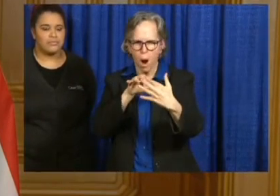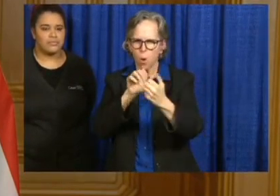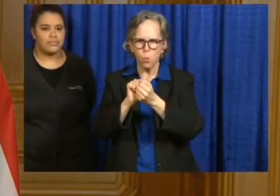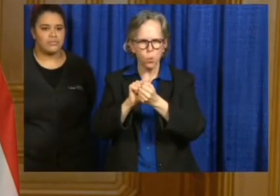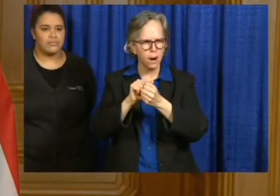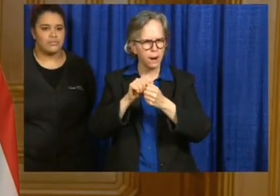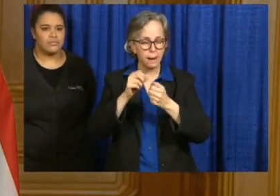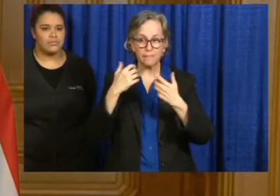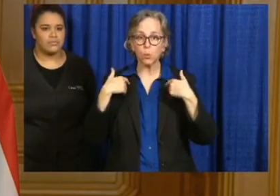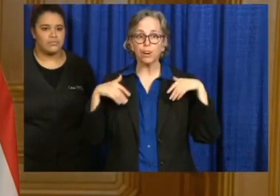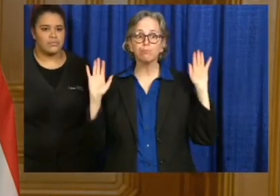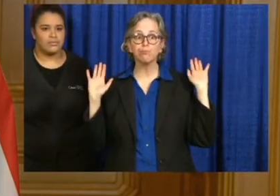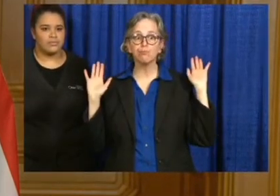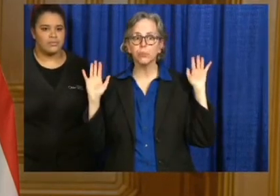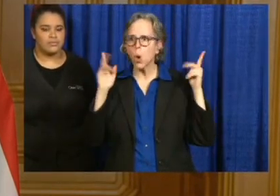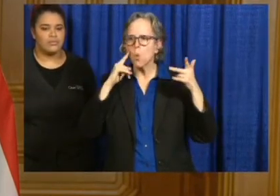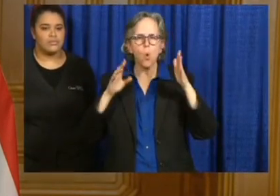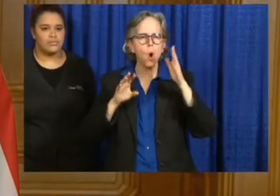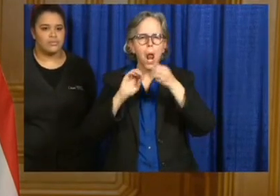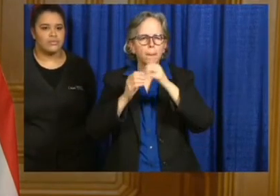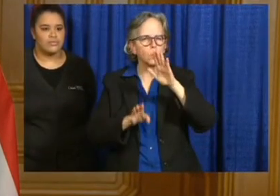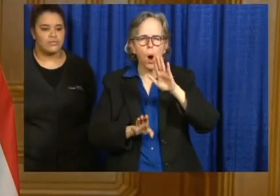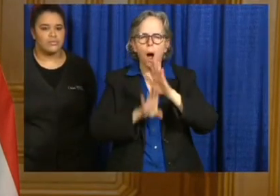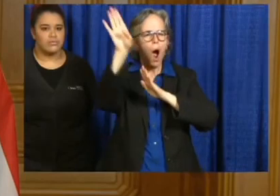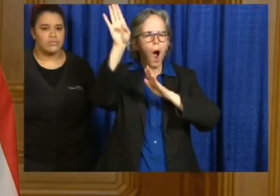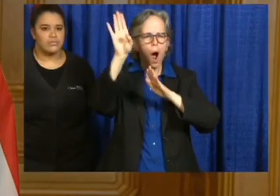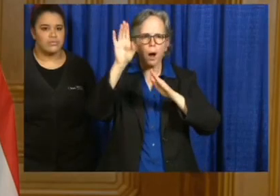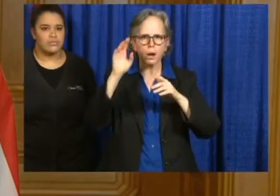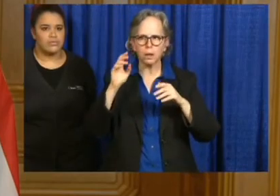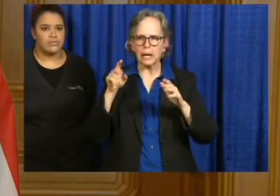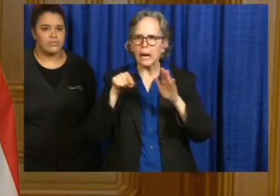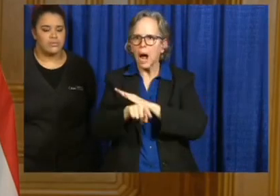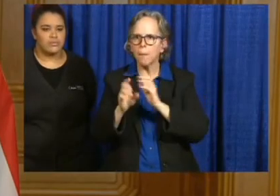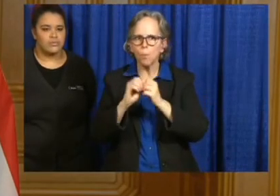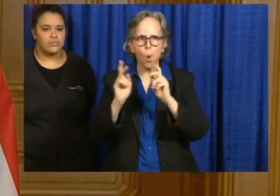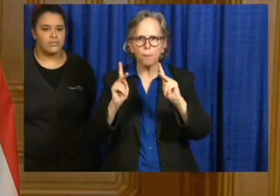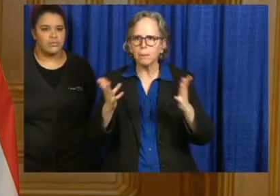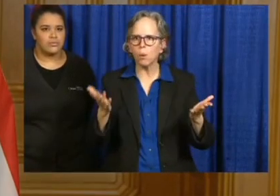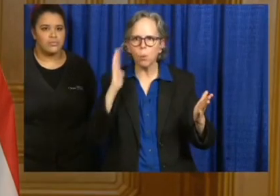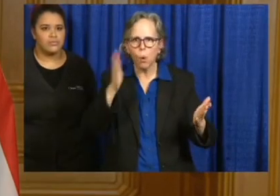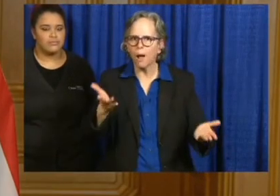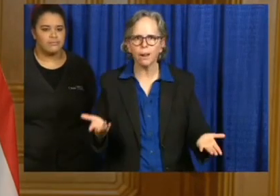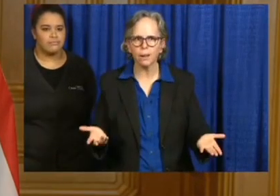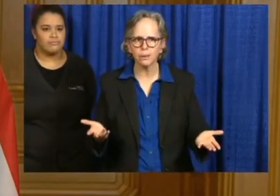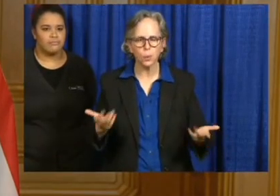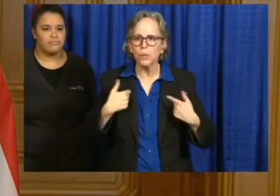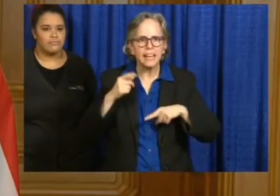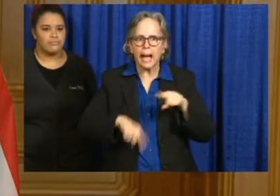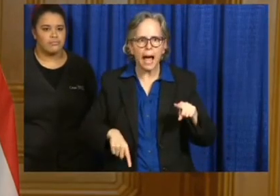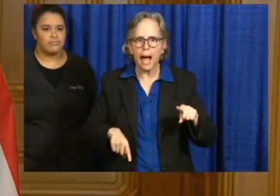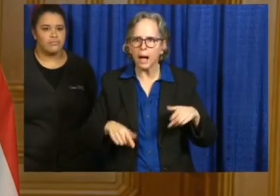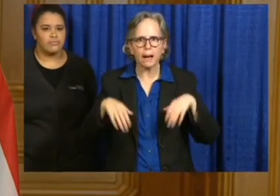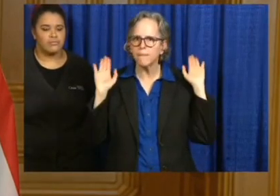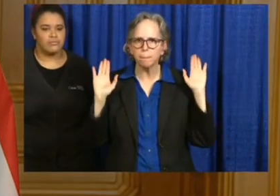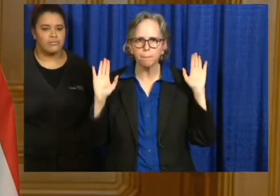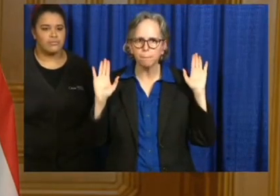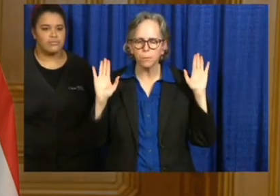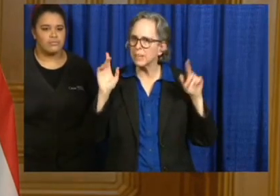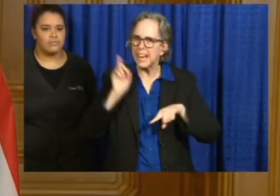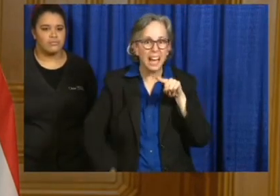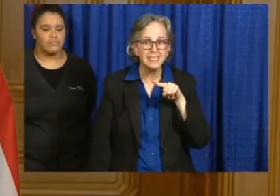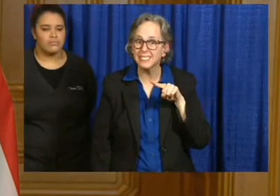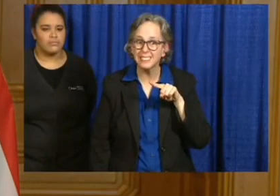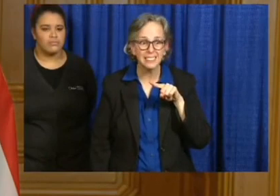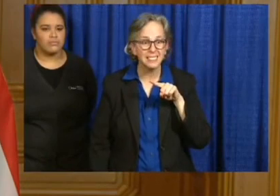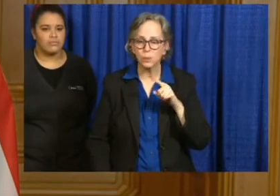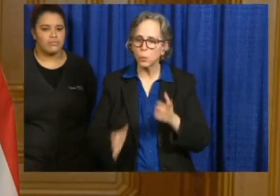going to you know, kill more Ohioans. So we're not to the point where we can let up. But what we're trying to do is, as the